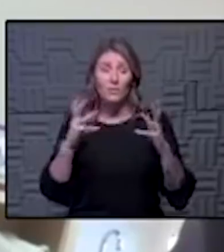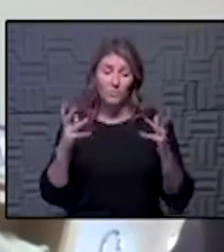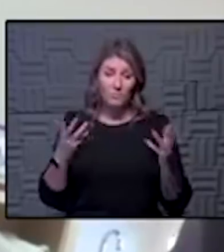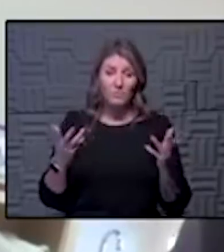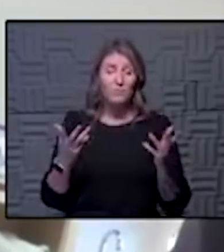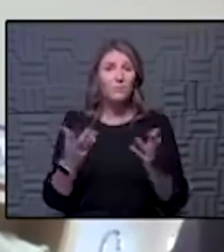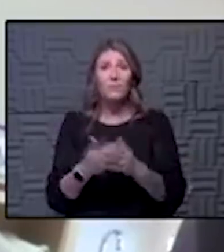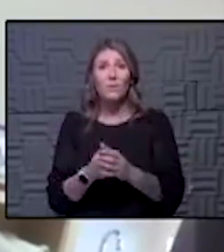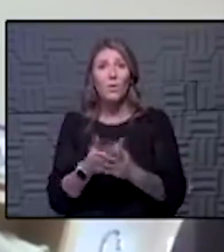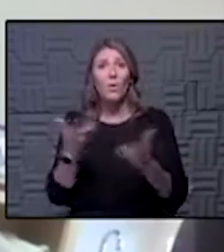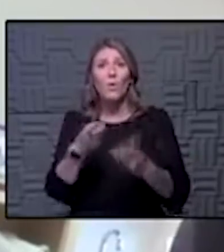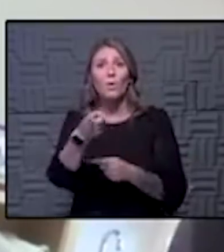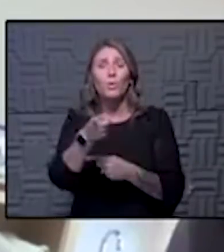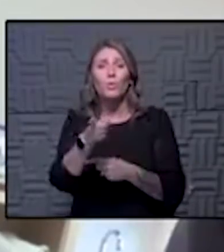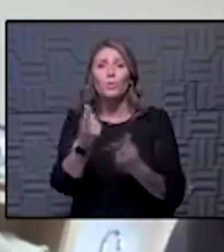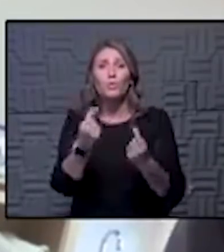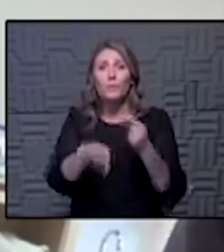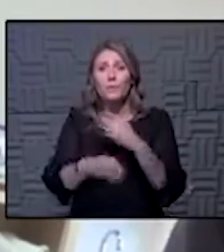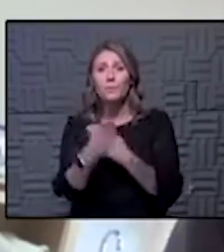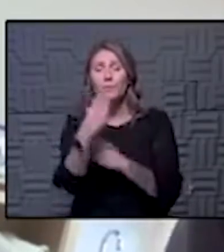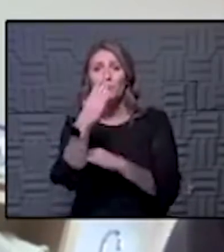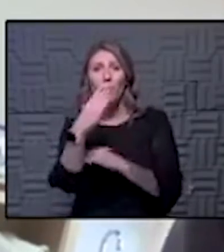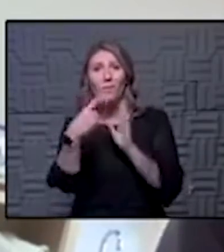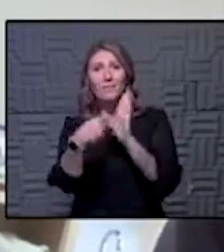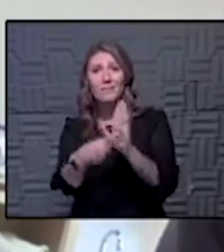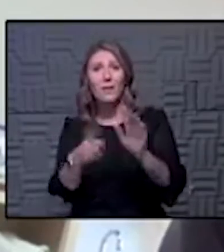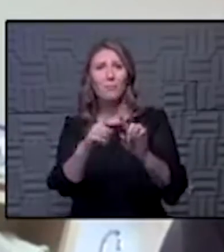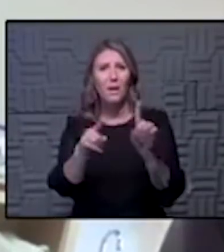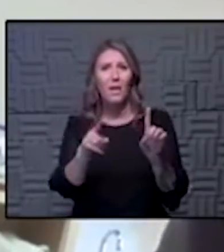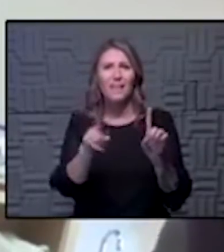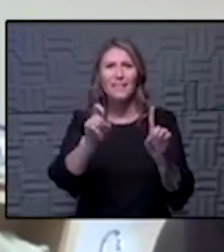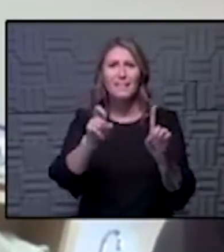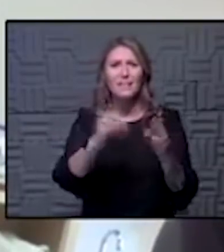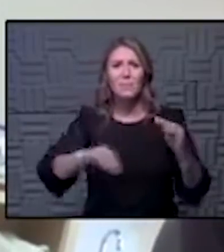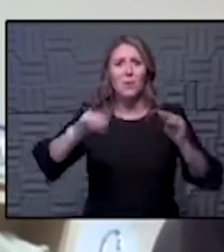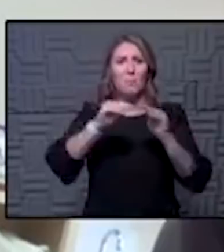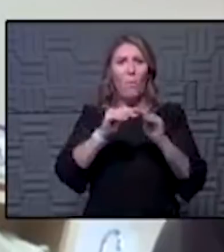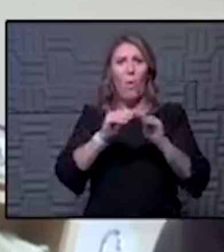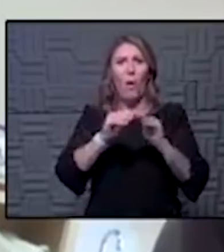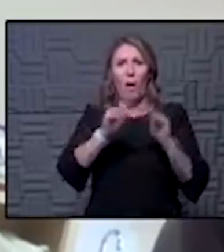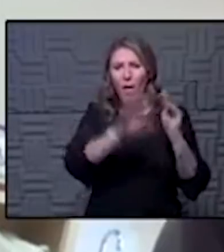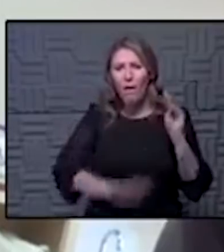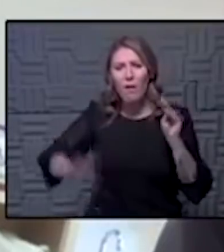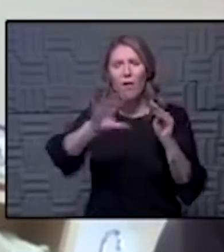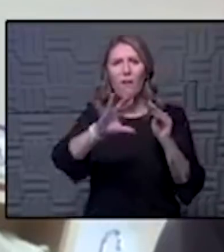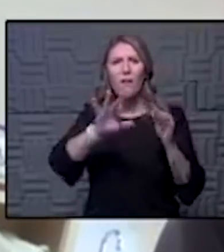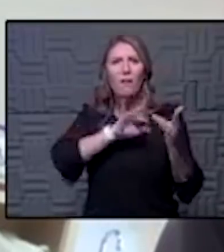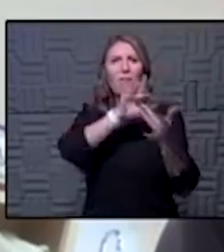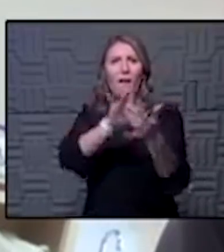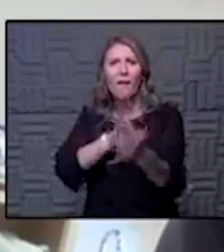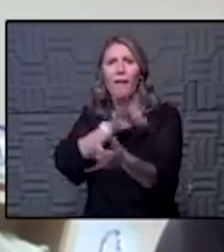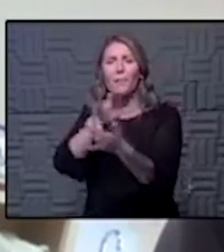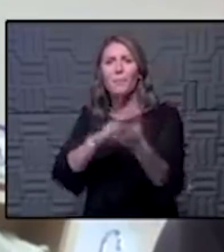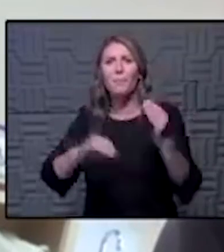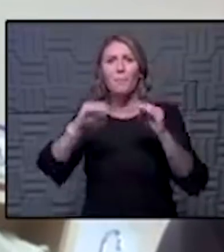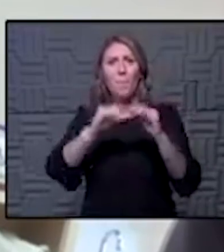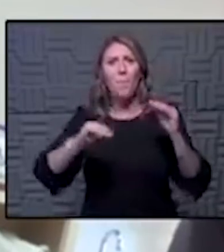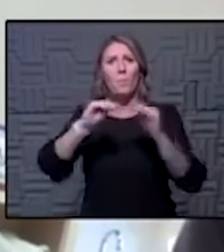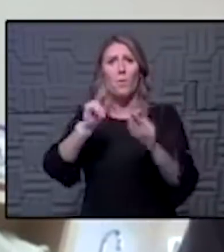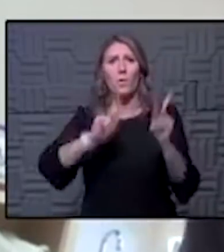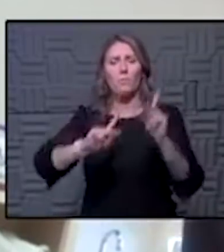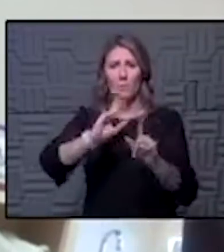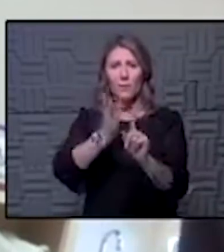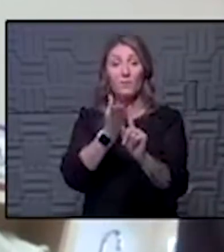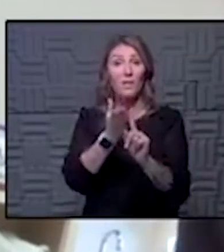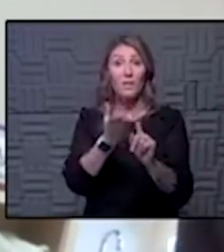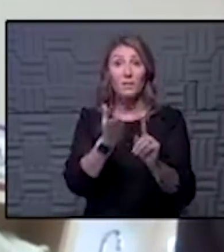through what you're doing this morning is an example of that, but it's got to be more widespread. We got to reach out to more people and convince them that this This is